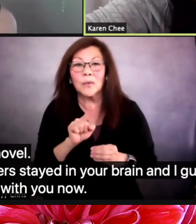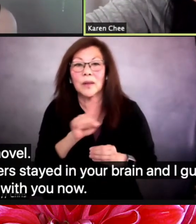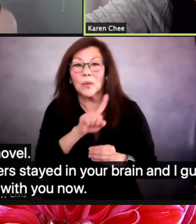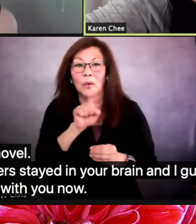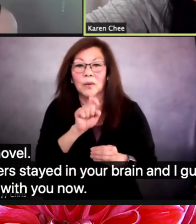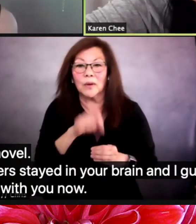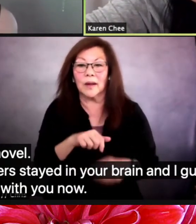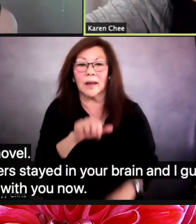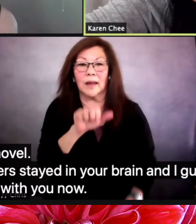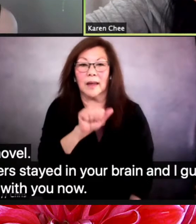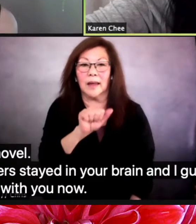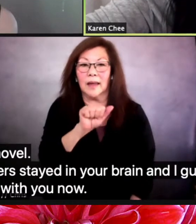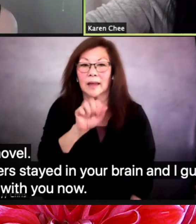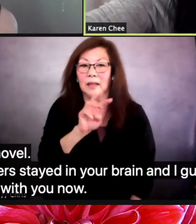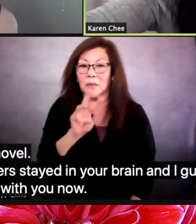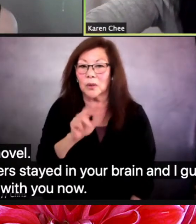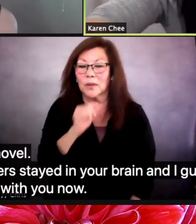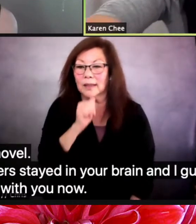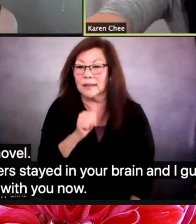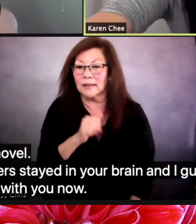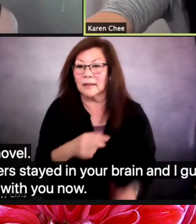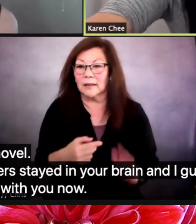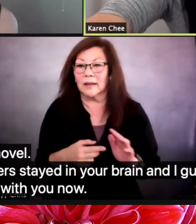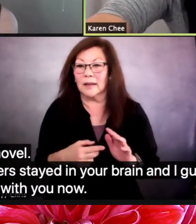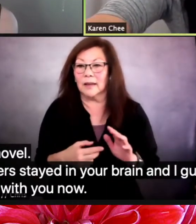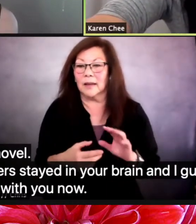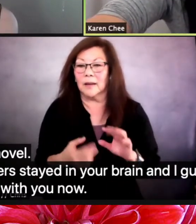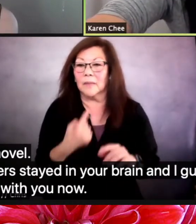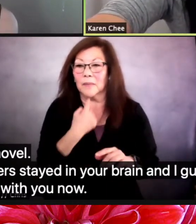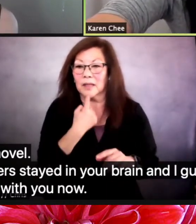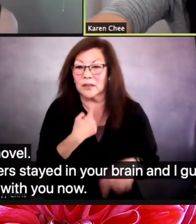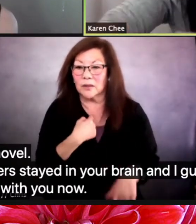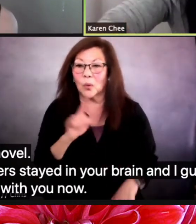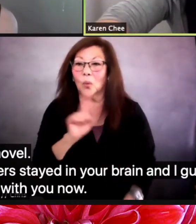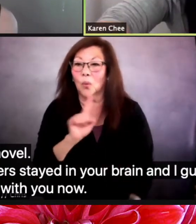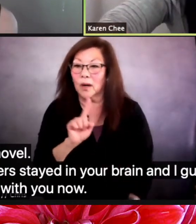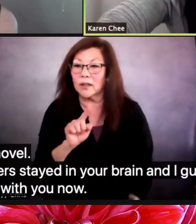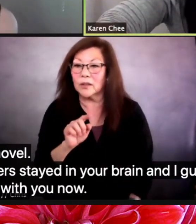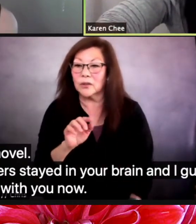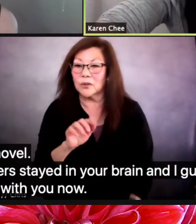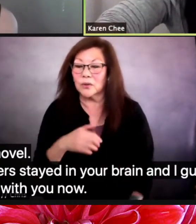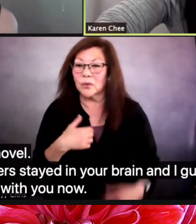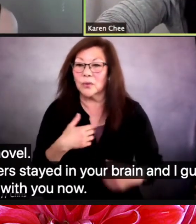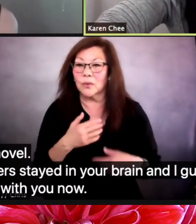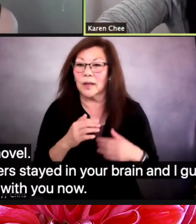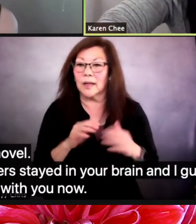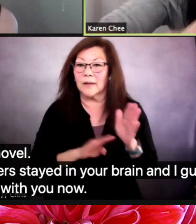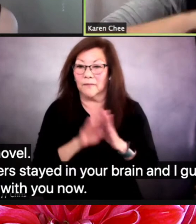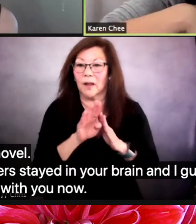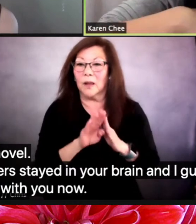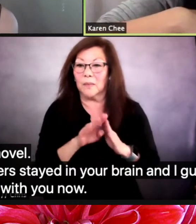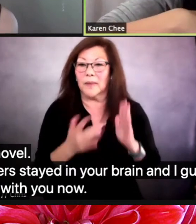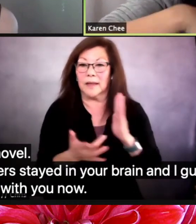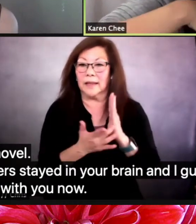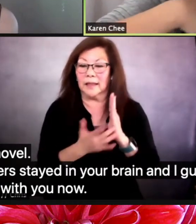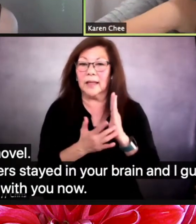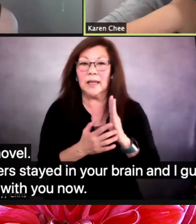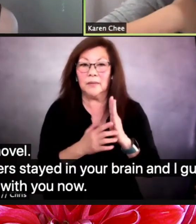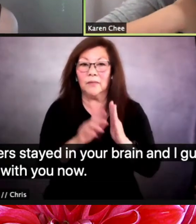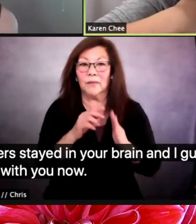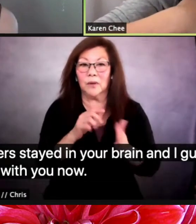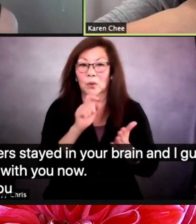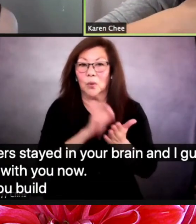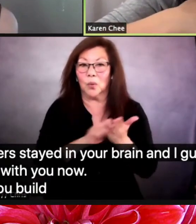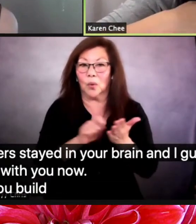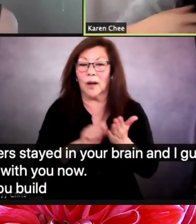AW didn't flag, but I really like is where did you build the techniques to write your novel? And this is from Amanda, who I think we